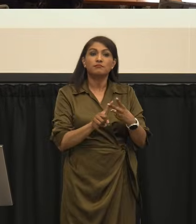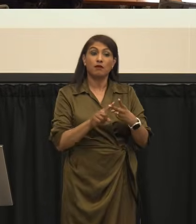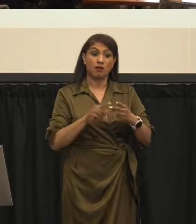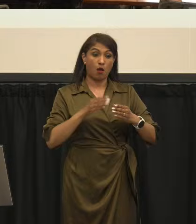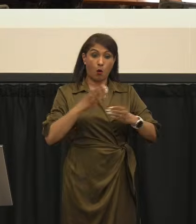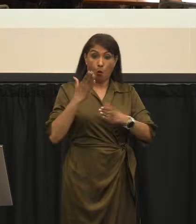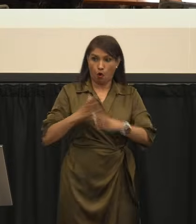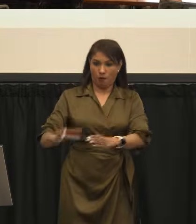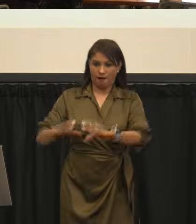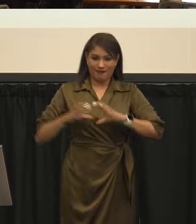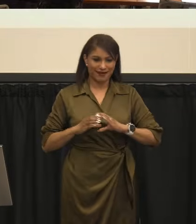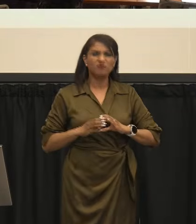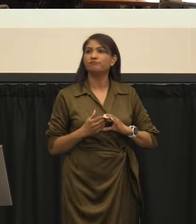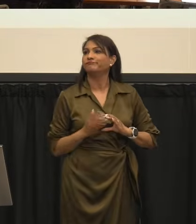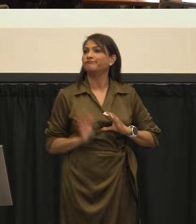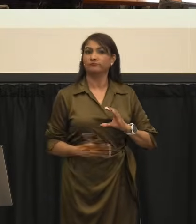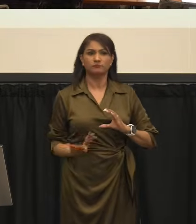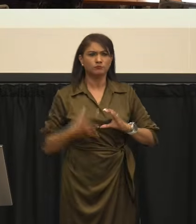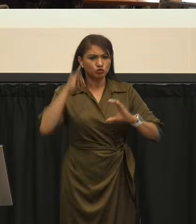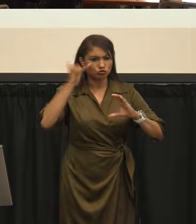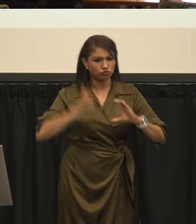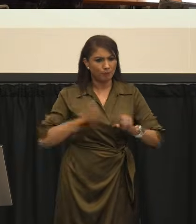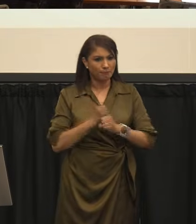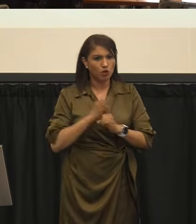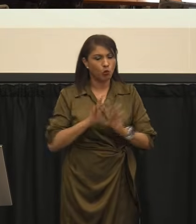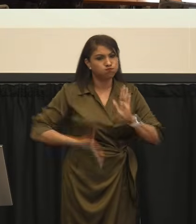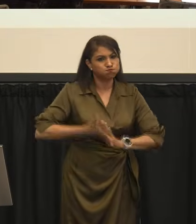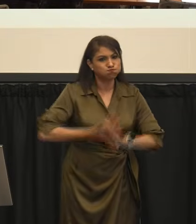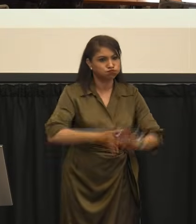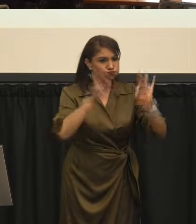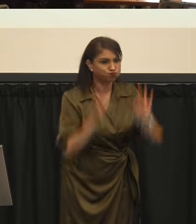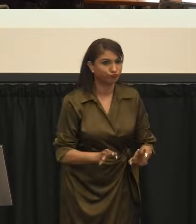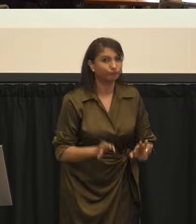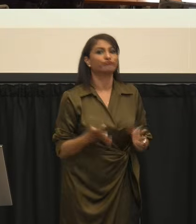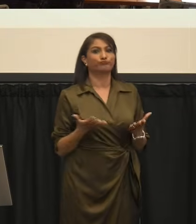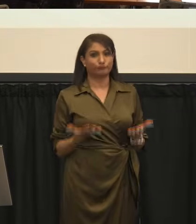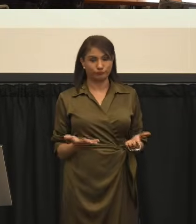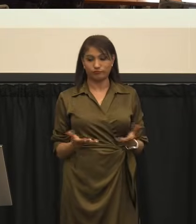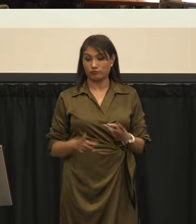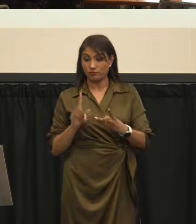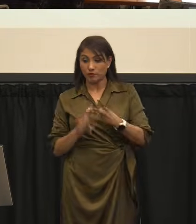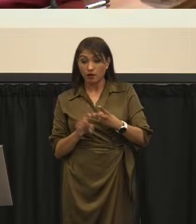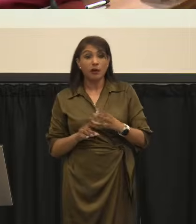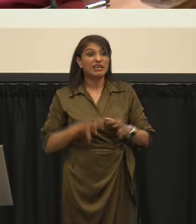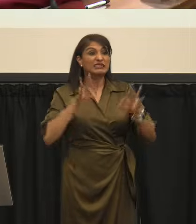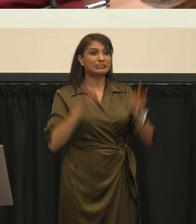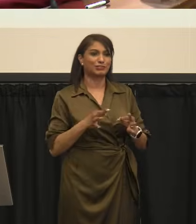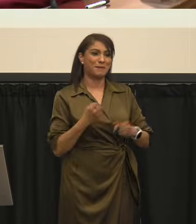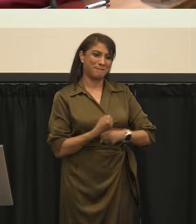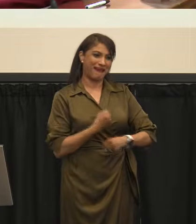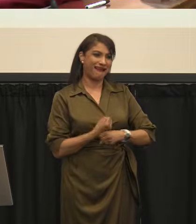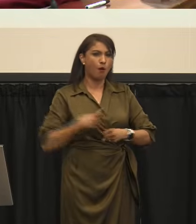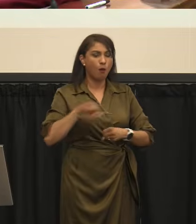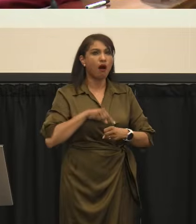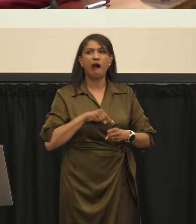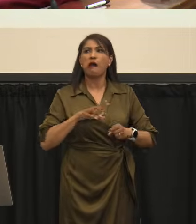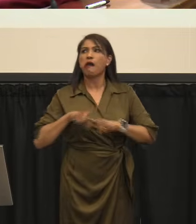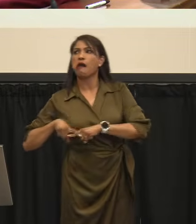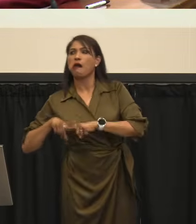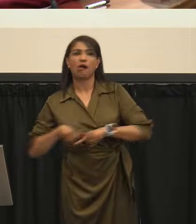authors, or must be the authors, interpreter mistake, validators, also decision